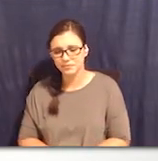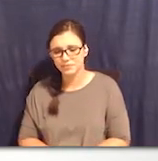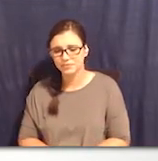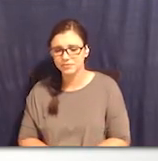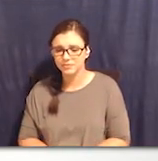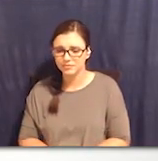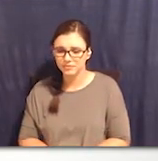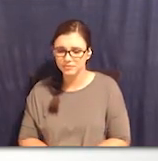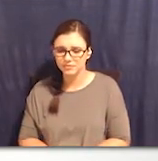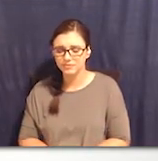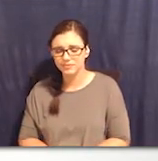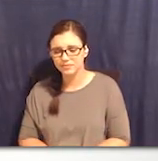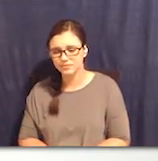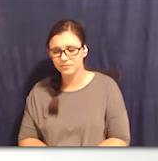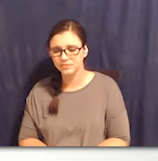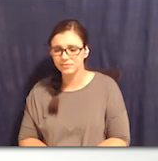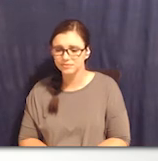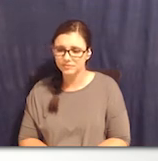do-do-do-do-do-do,